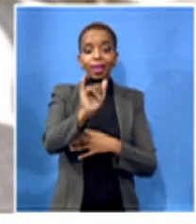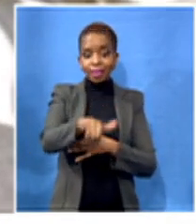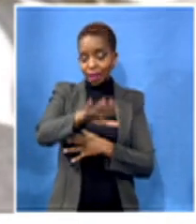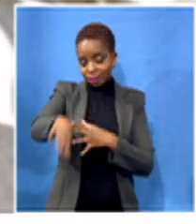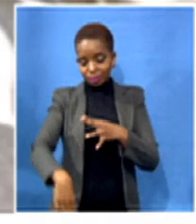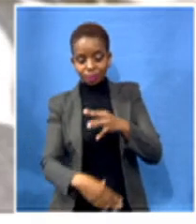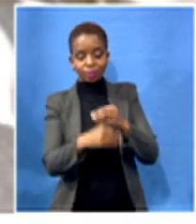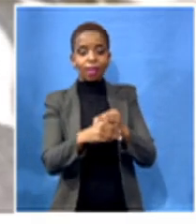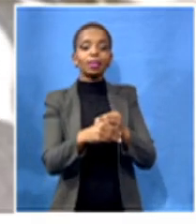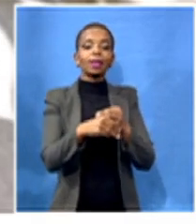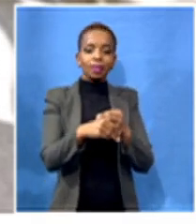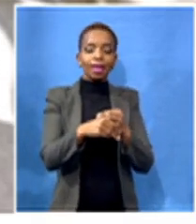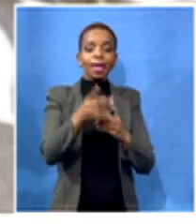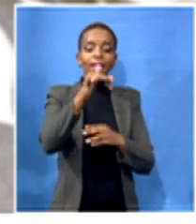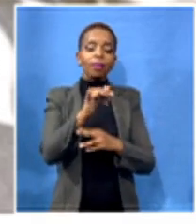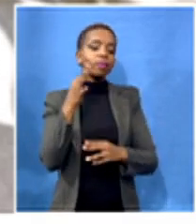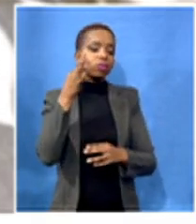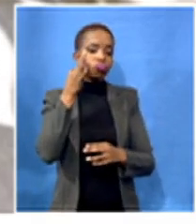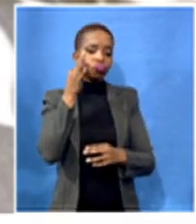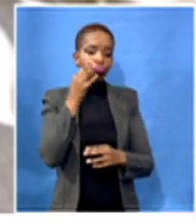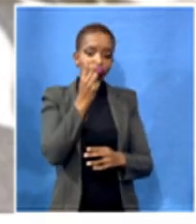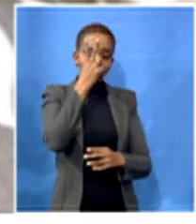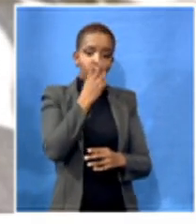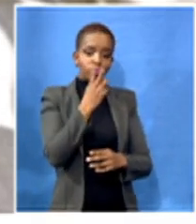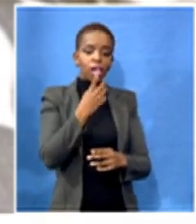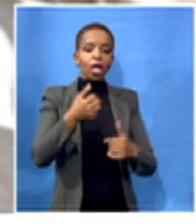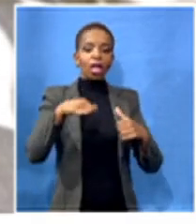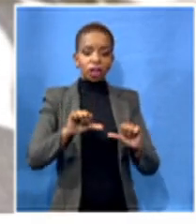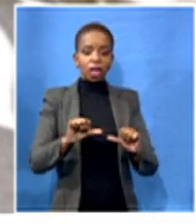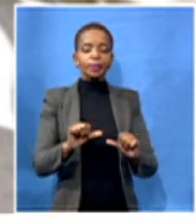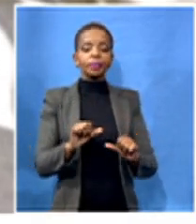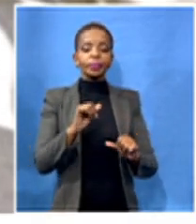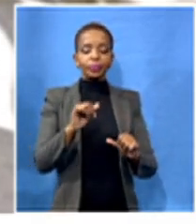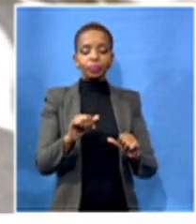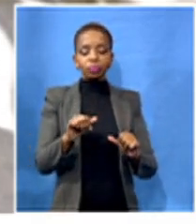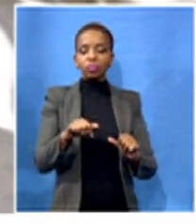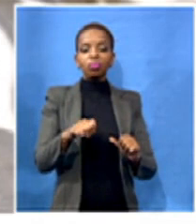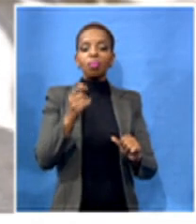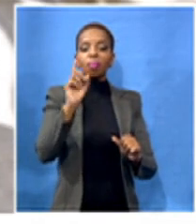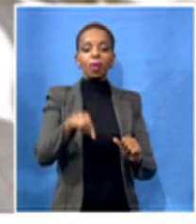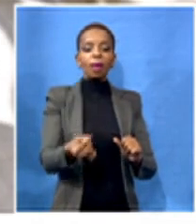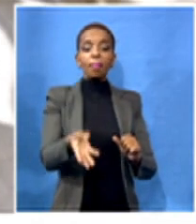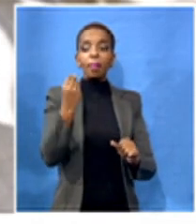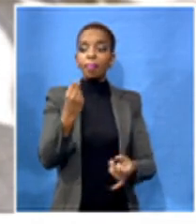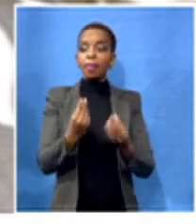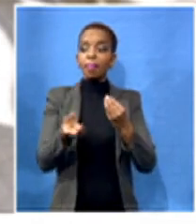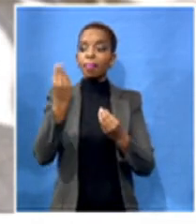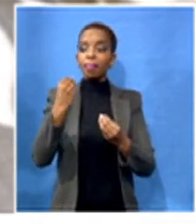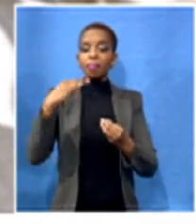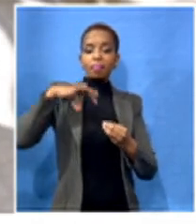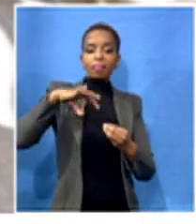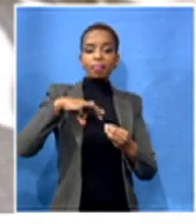dimension. So if you are darker, you must enjoy the lowest of the lowest economic fruits of the country. And